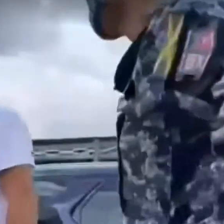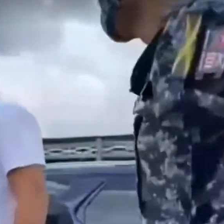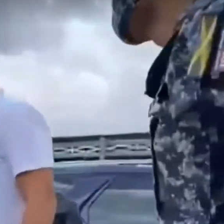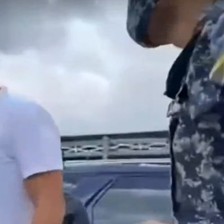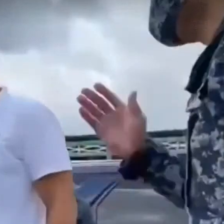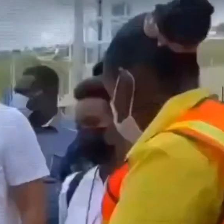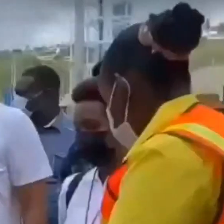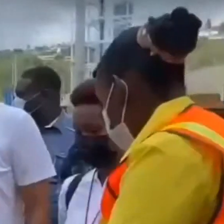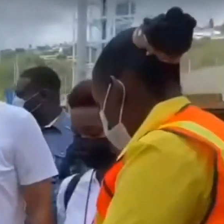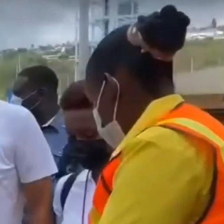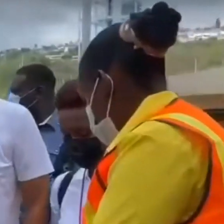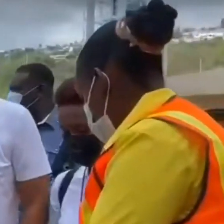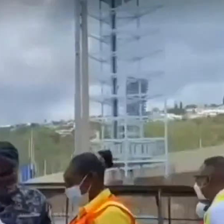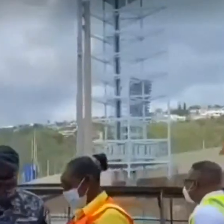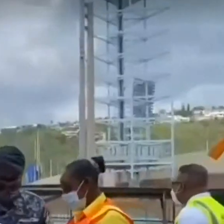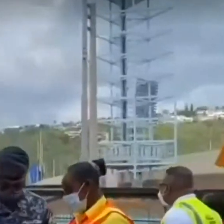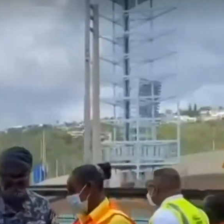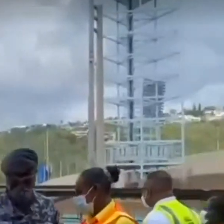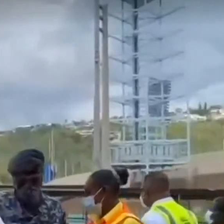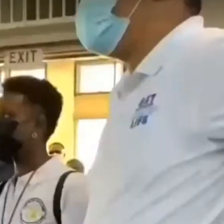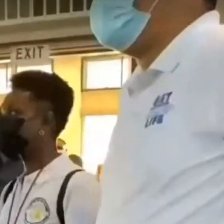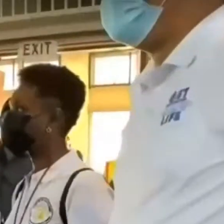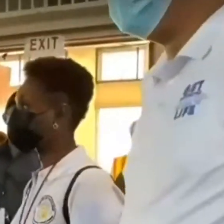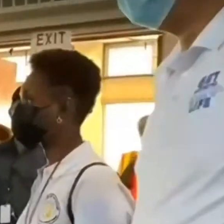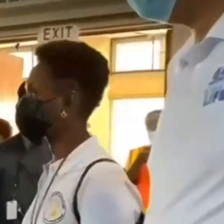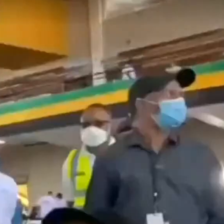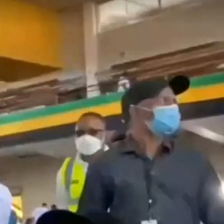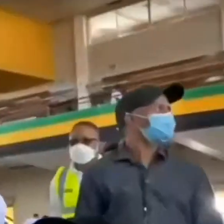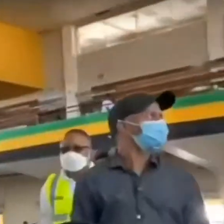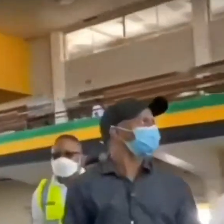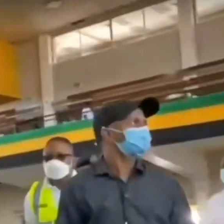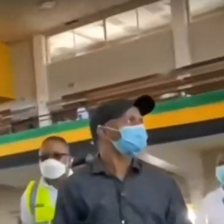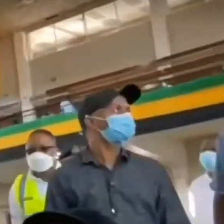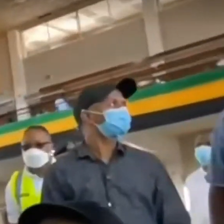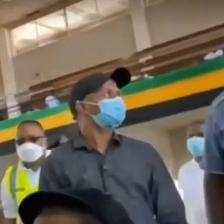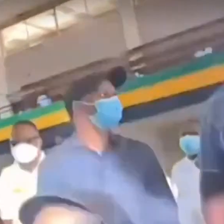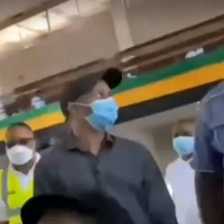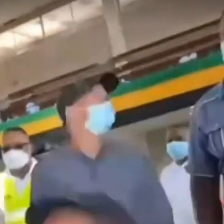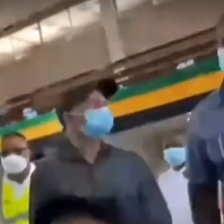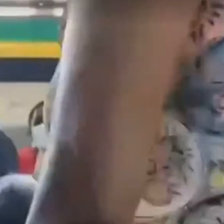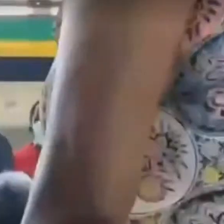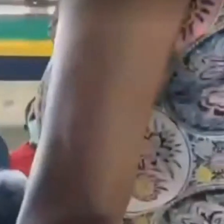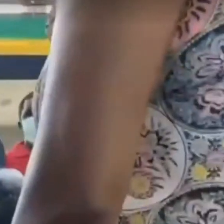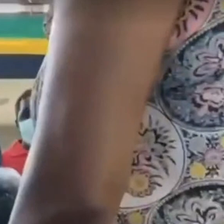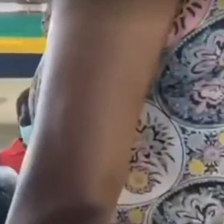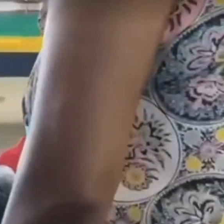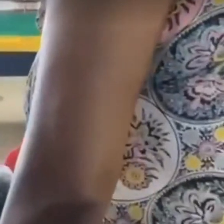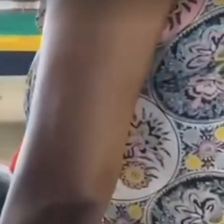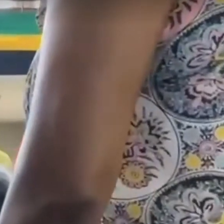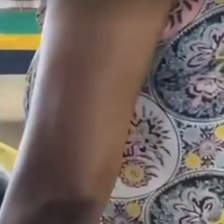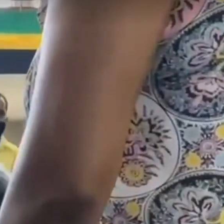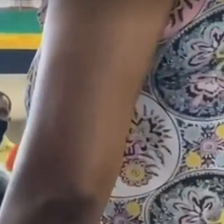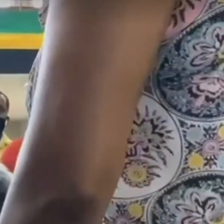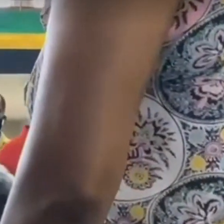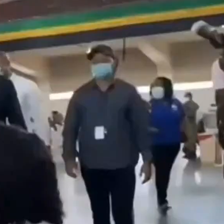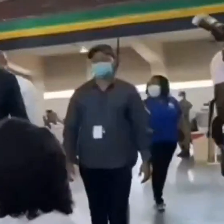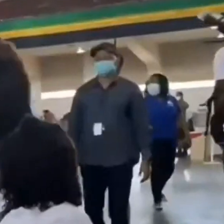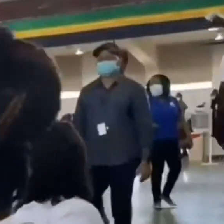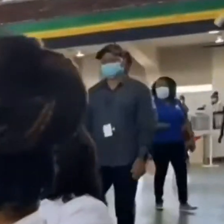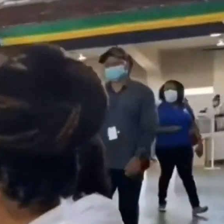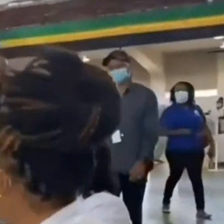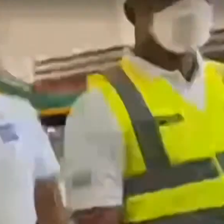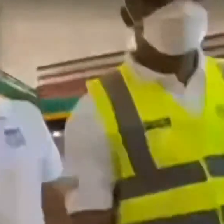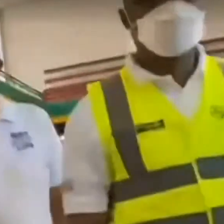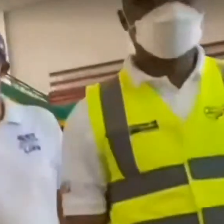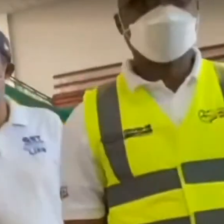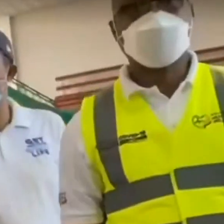dismayed. When I see the clock ticking away and things are not in place, everything in life